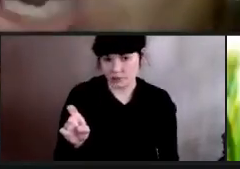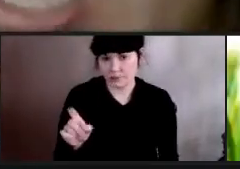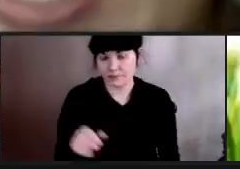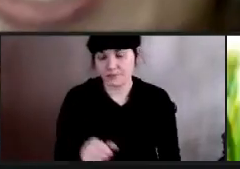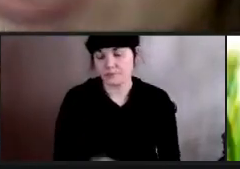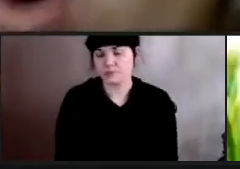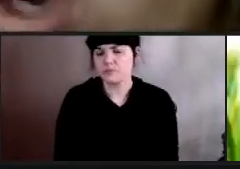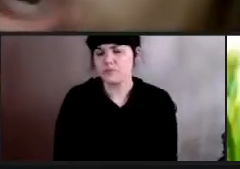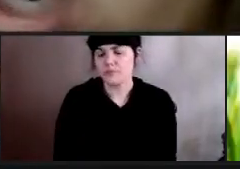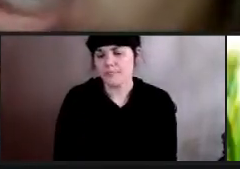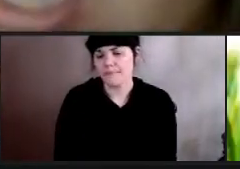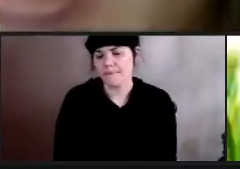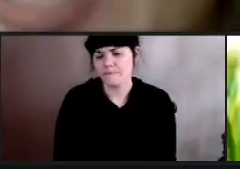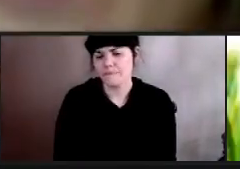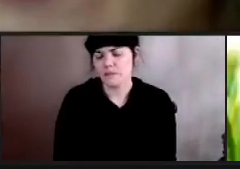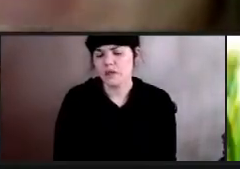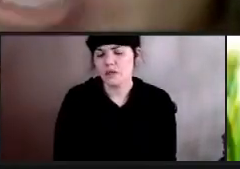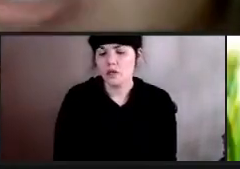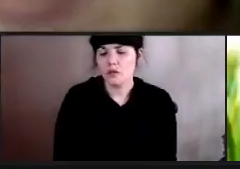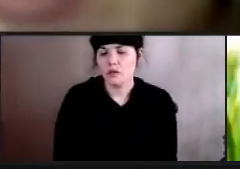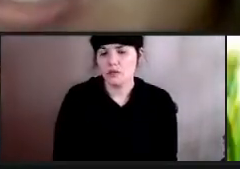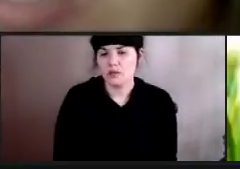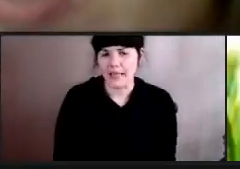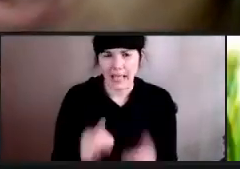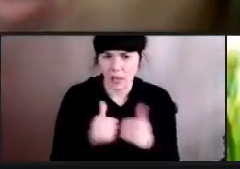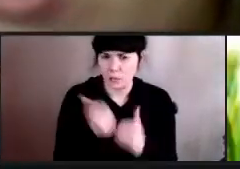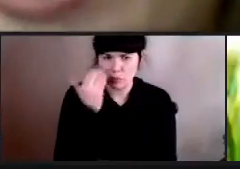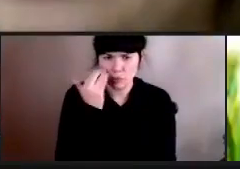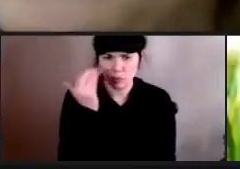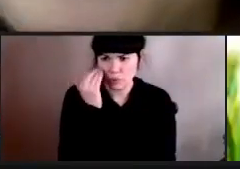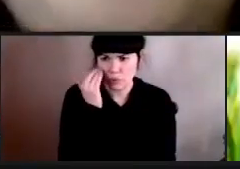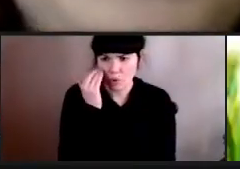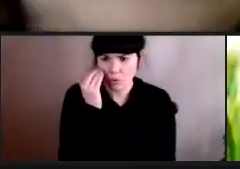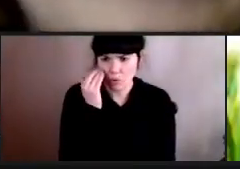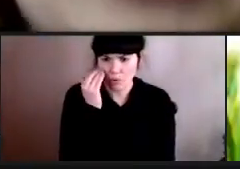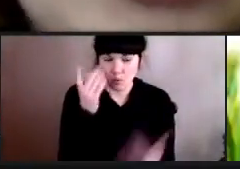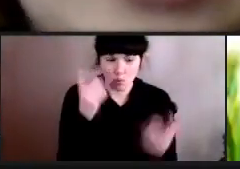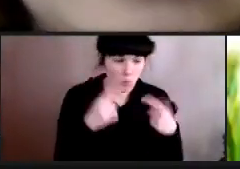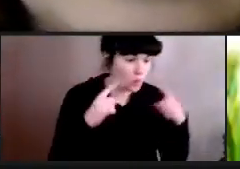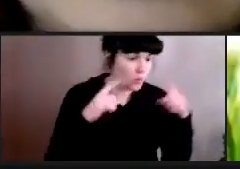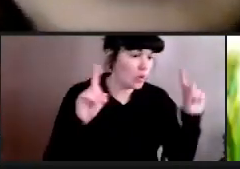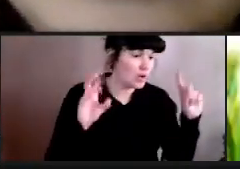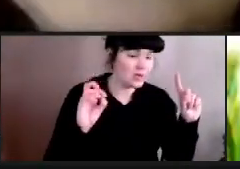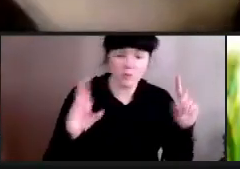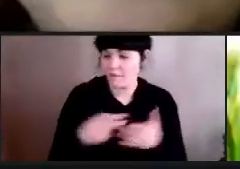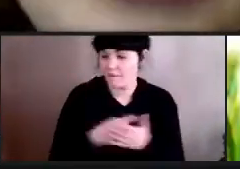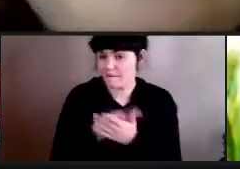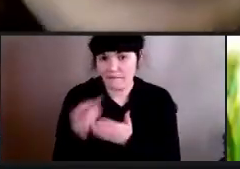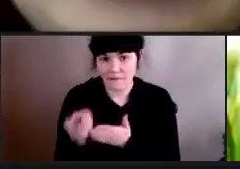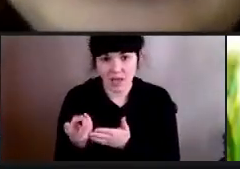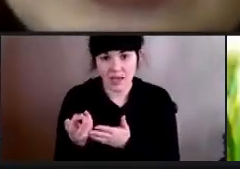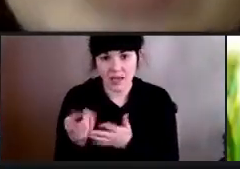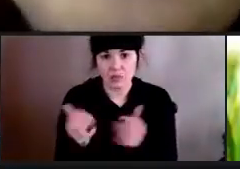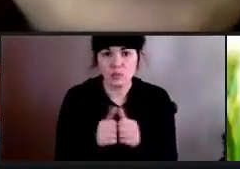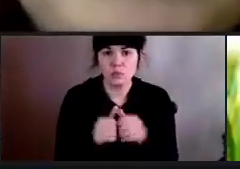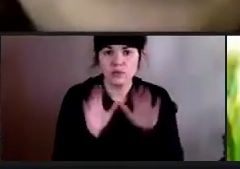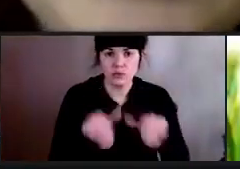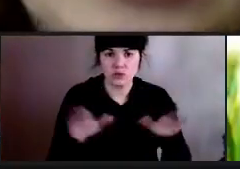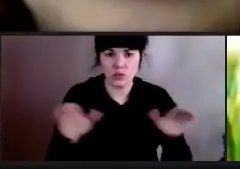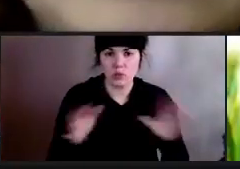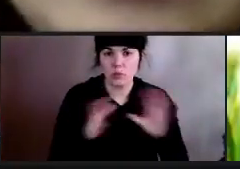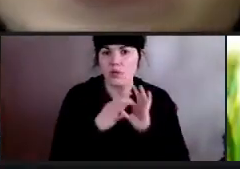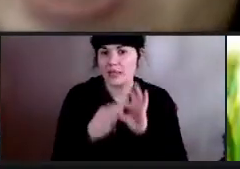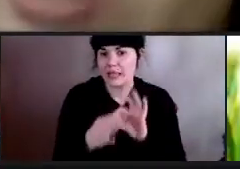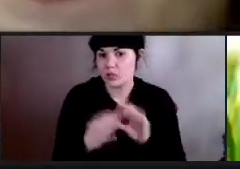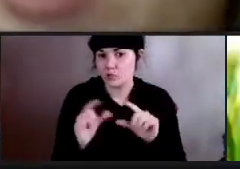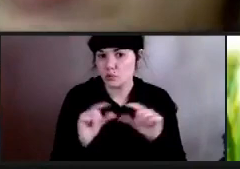with children in order to have effective individual and group interventions? So, Irenetta, you're off mute.